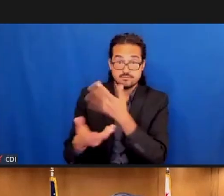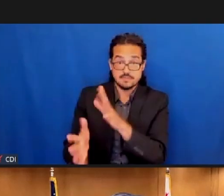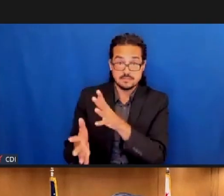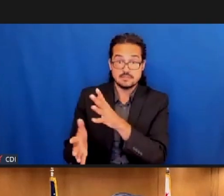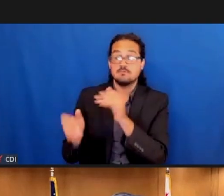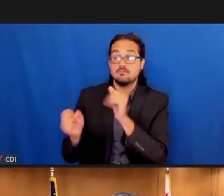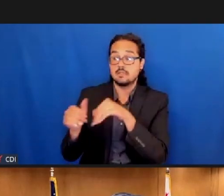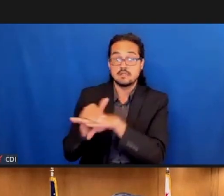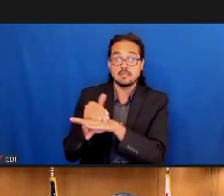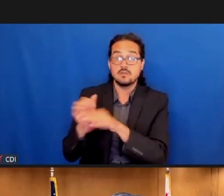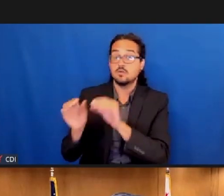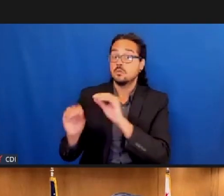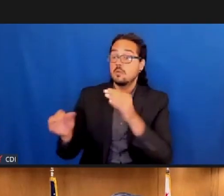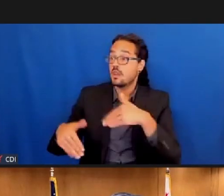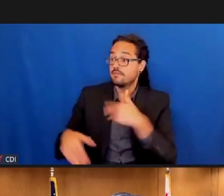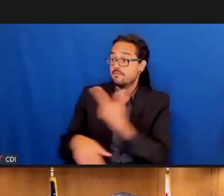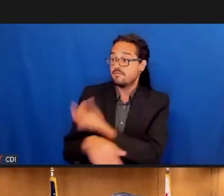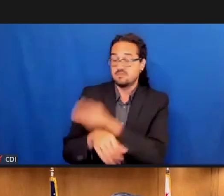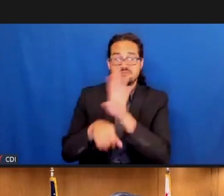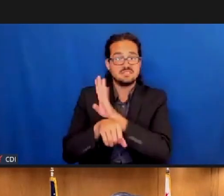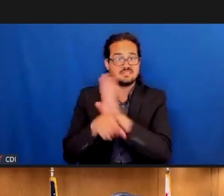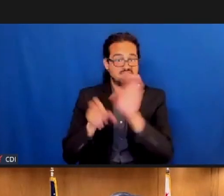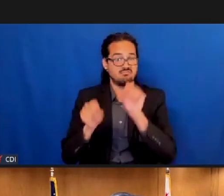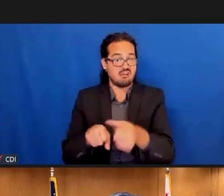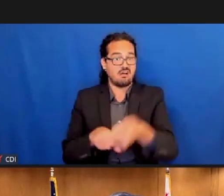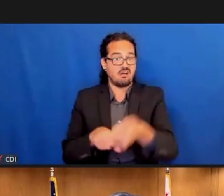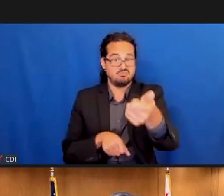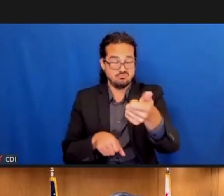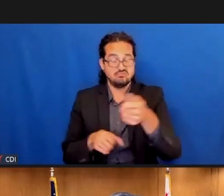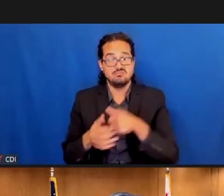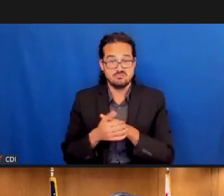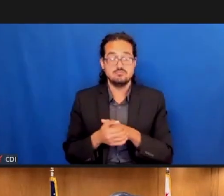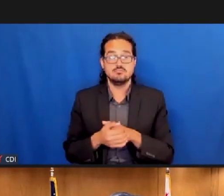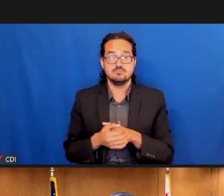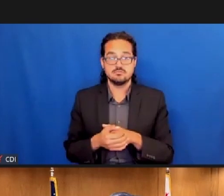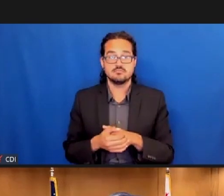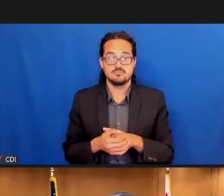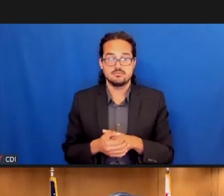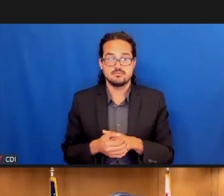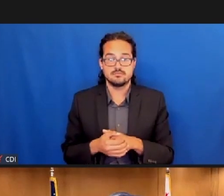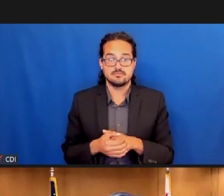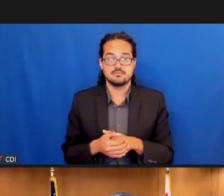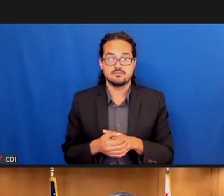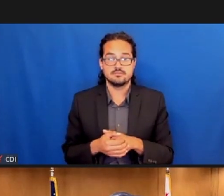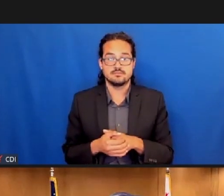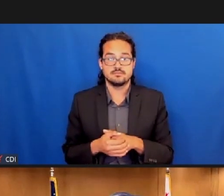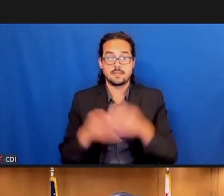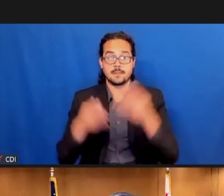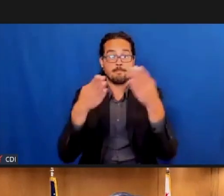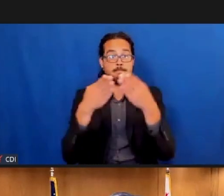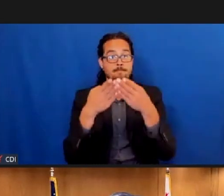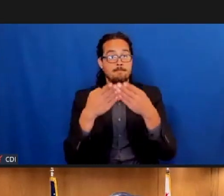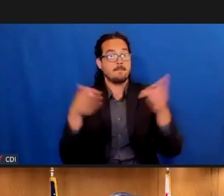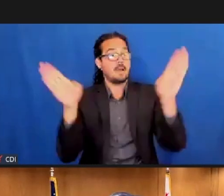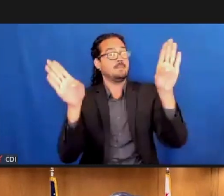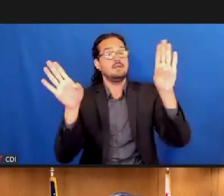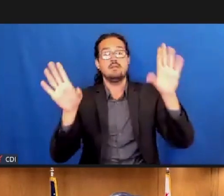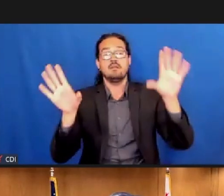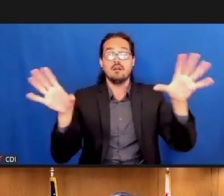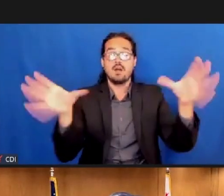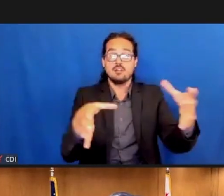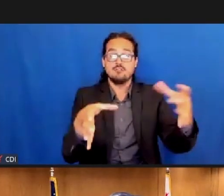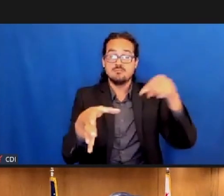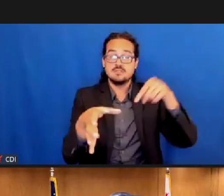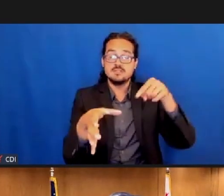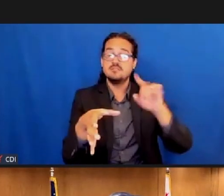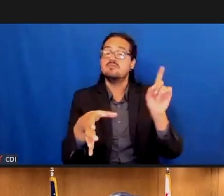comes to public gatherings, I don't know the answer to that, because that's obviously a civic responsibility that every citizen has a right to participation.